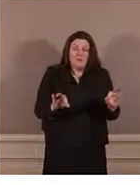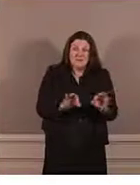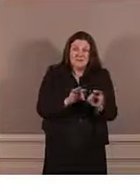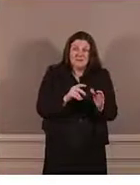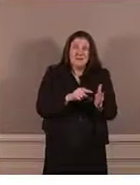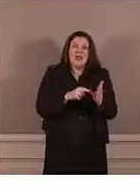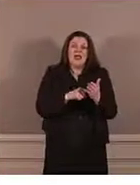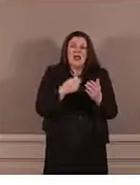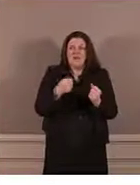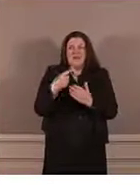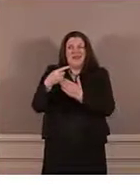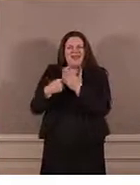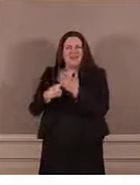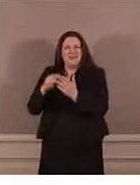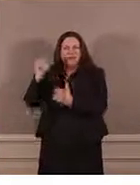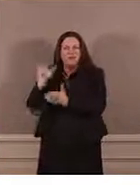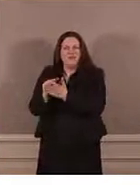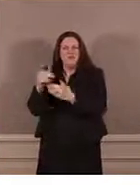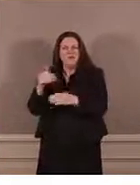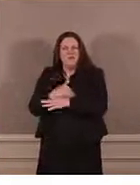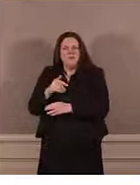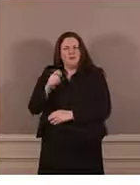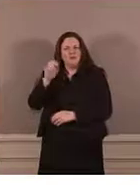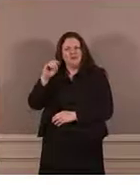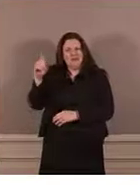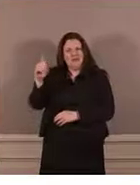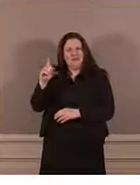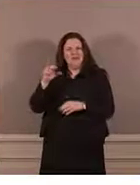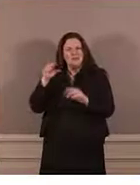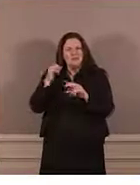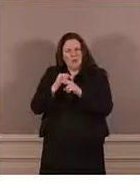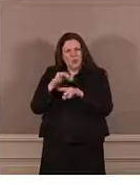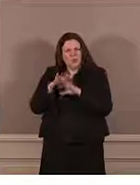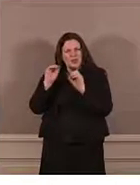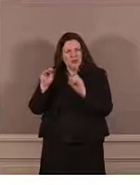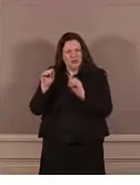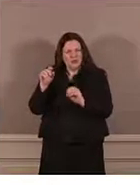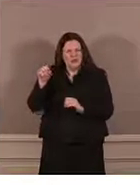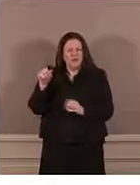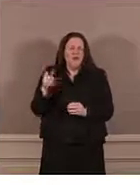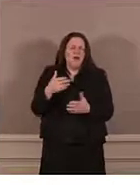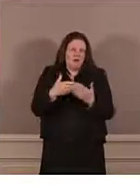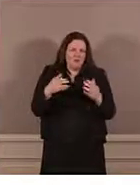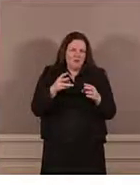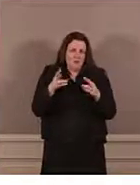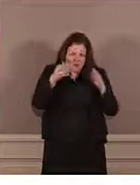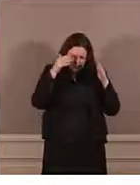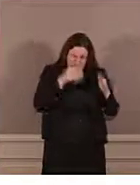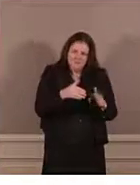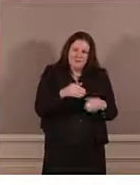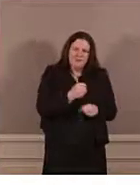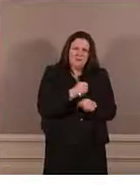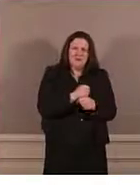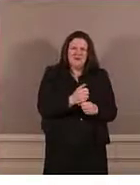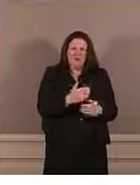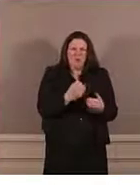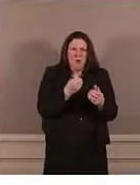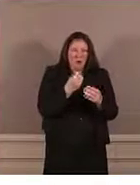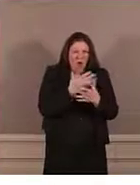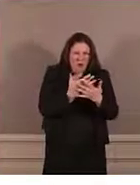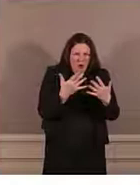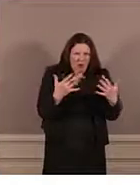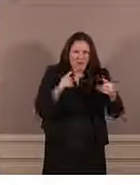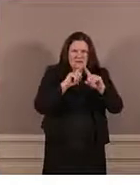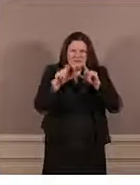had ethics approval from the Trinity School of Education, and we kind of put a lot of work into making sure we're considering all the